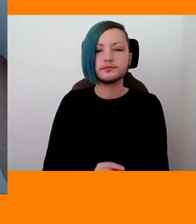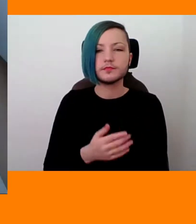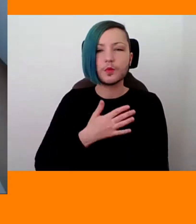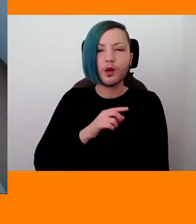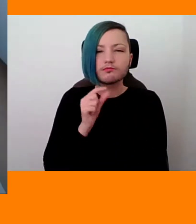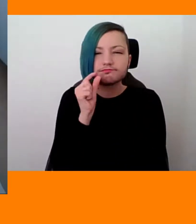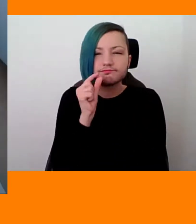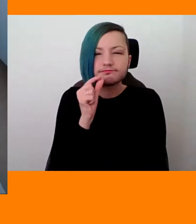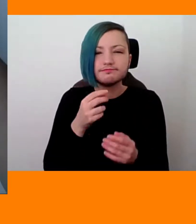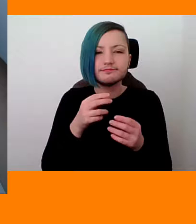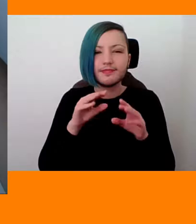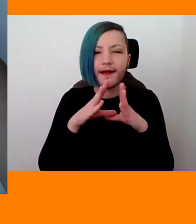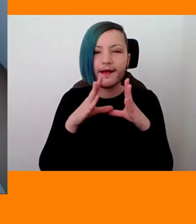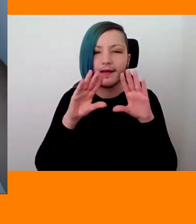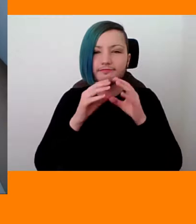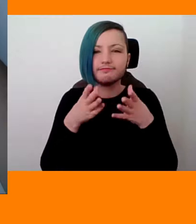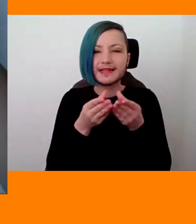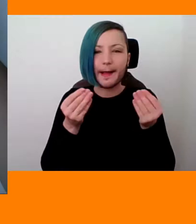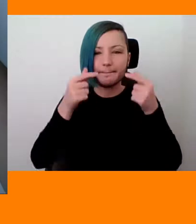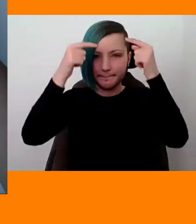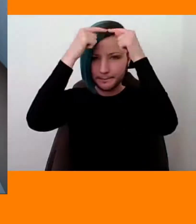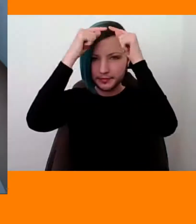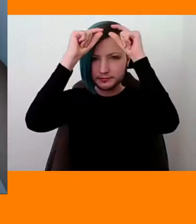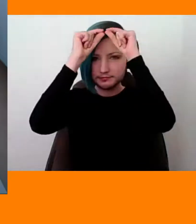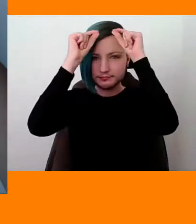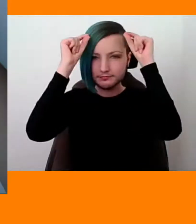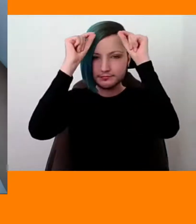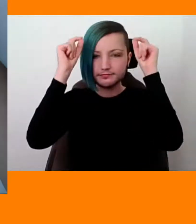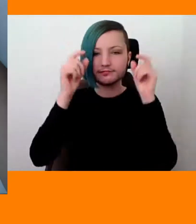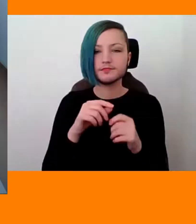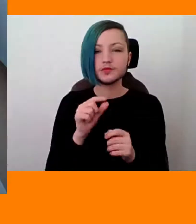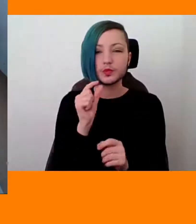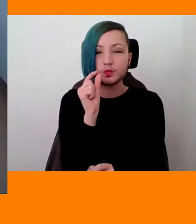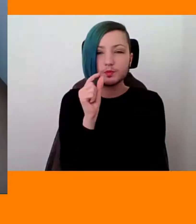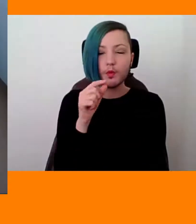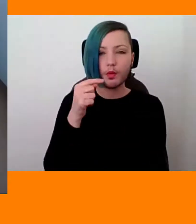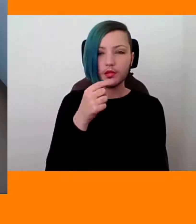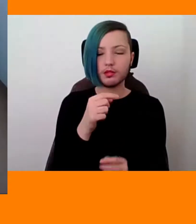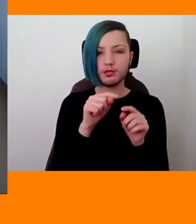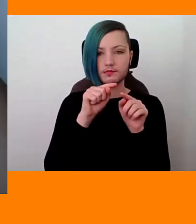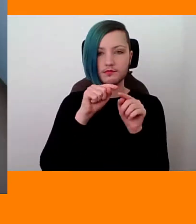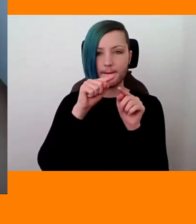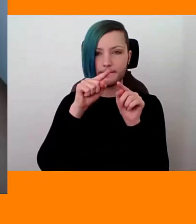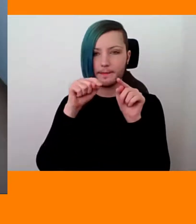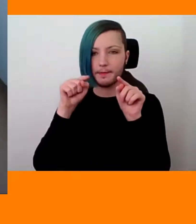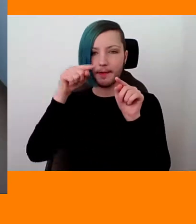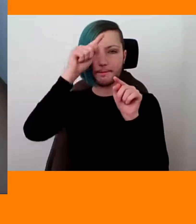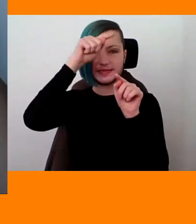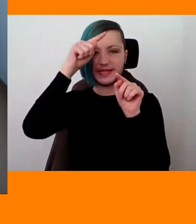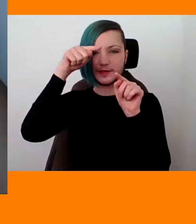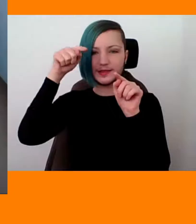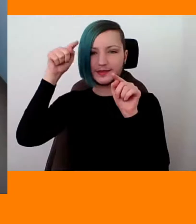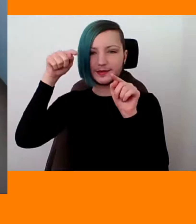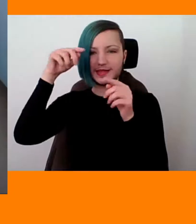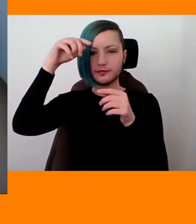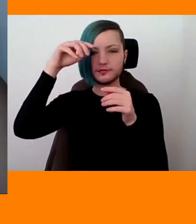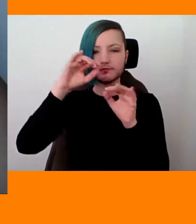here. So small strokes and just flick it up.